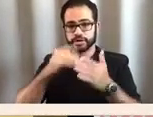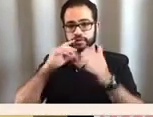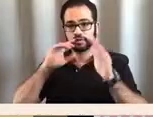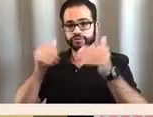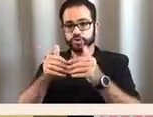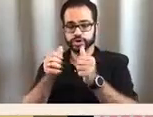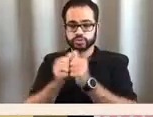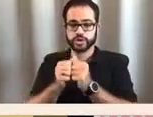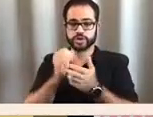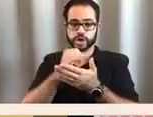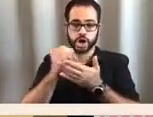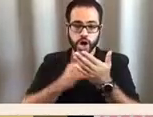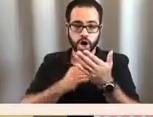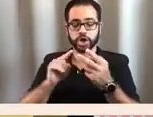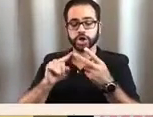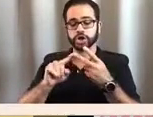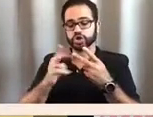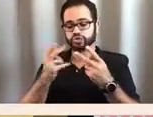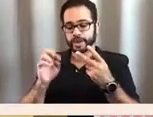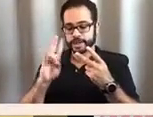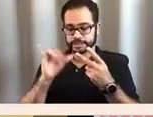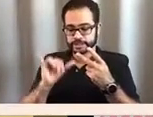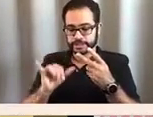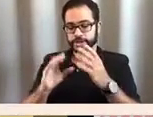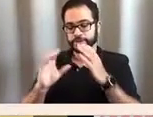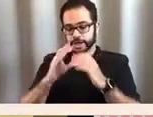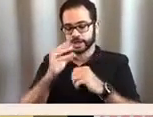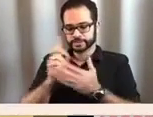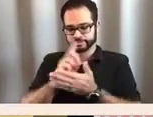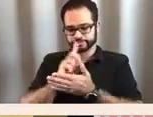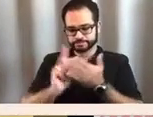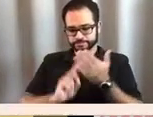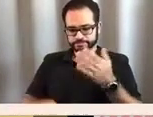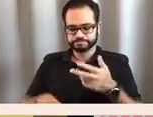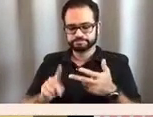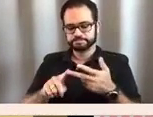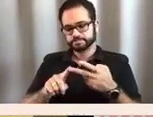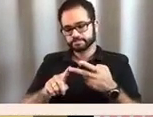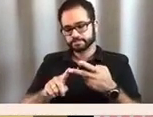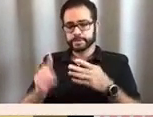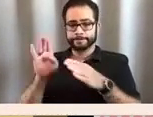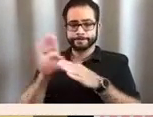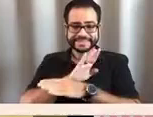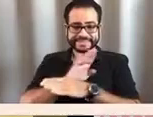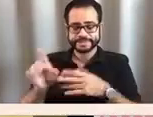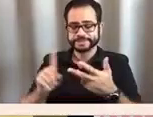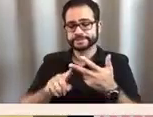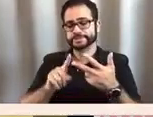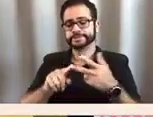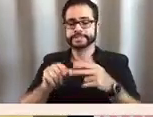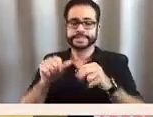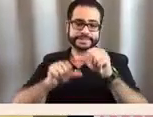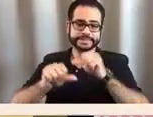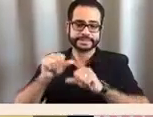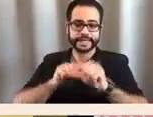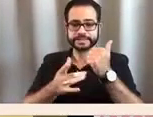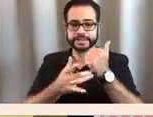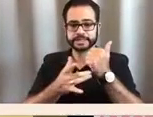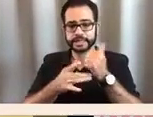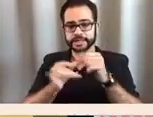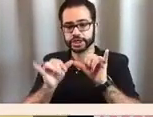arts, humanities, communication and design, or business, science, technology, engineering and math,